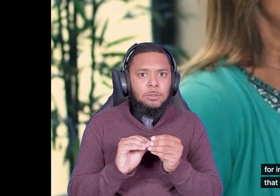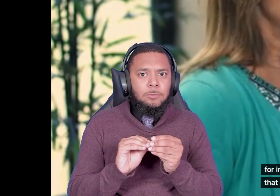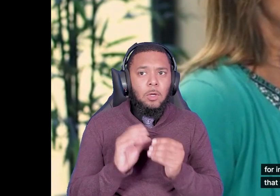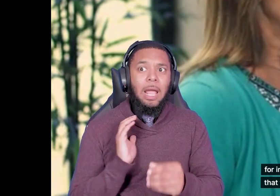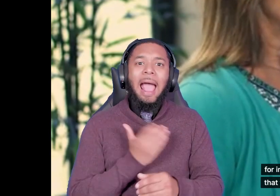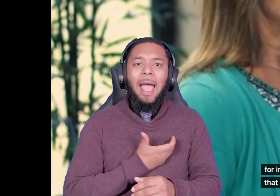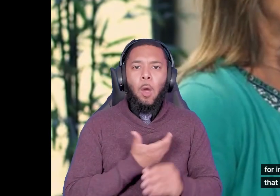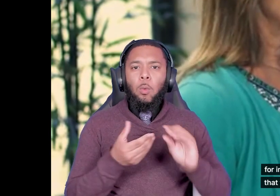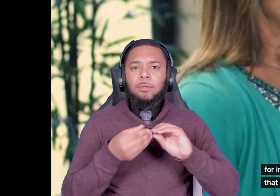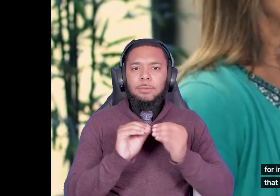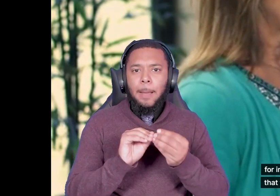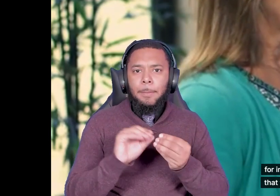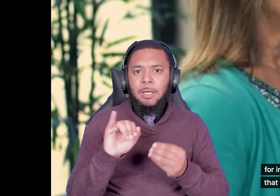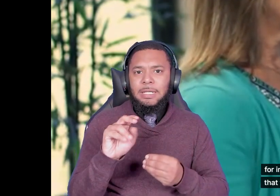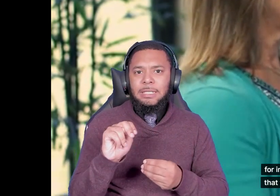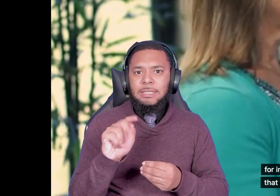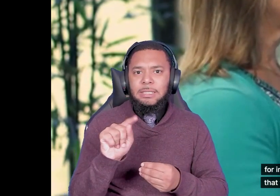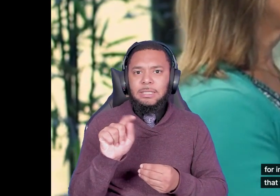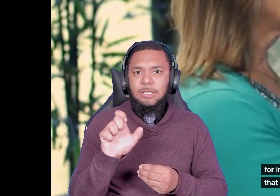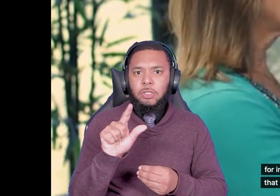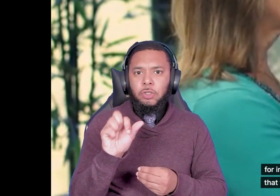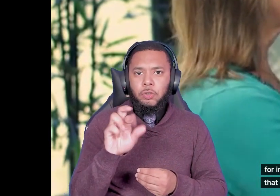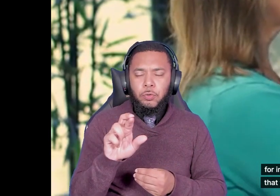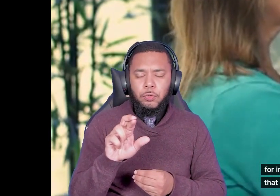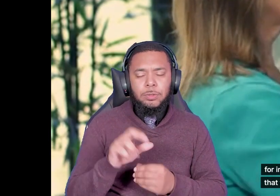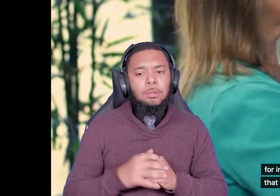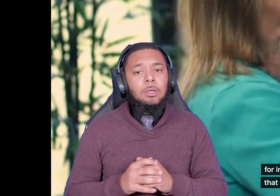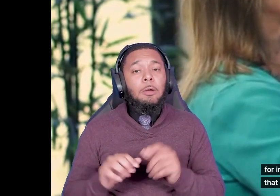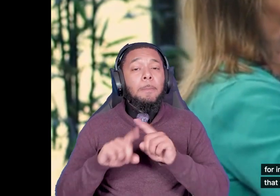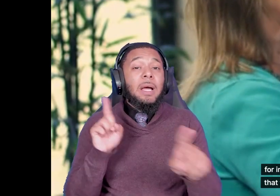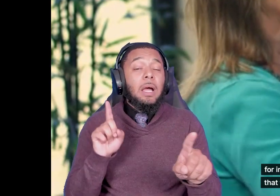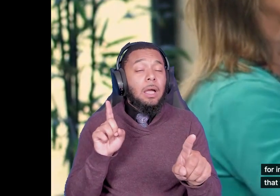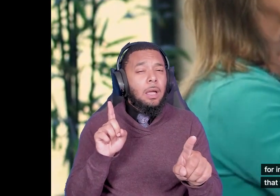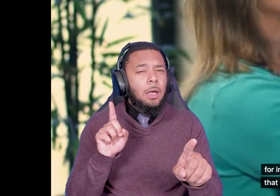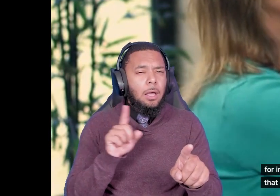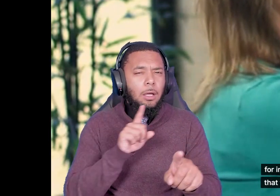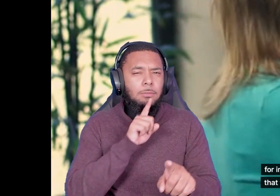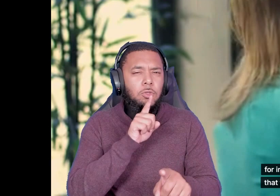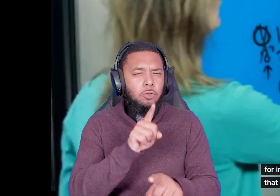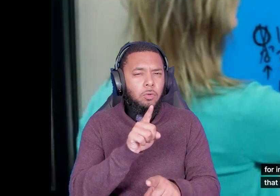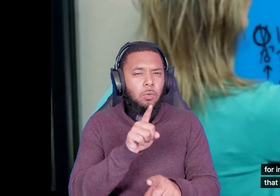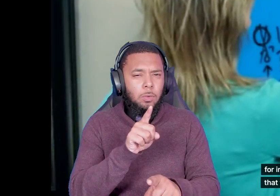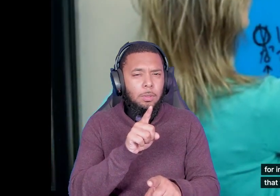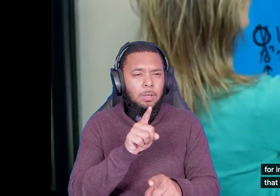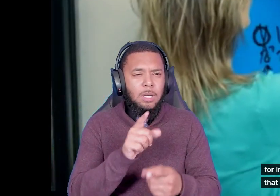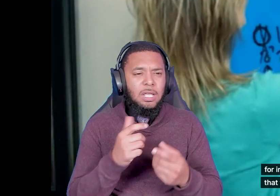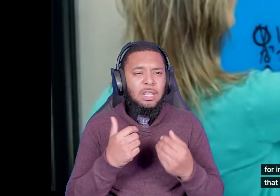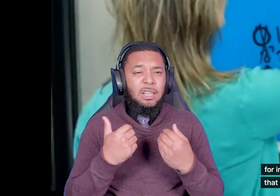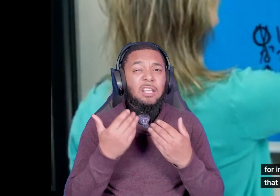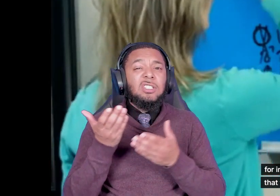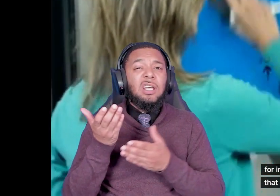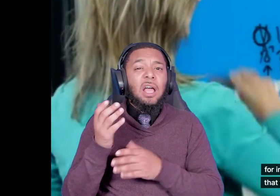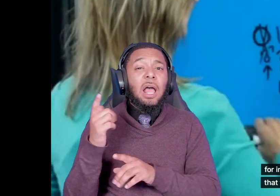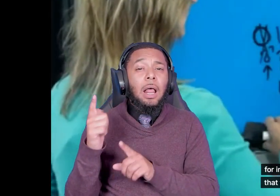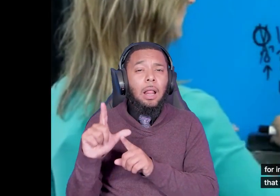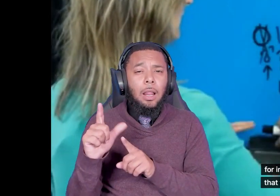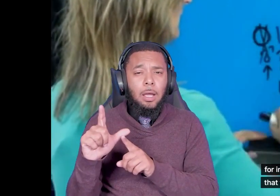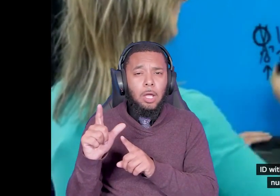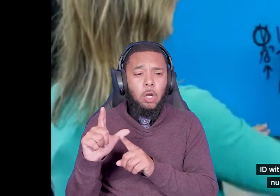that. But I bet that there is a letter that